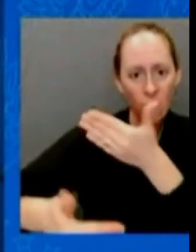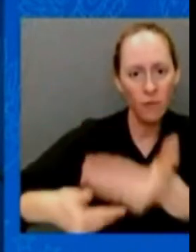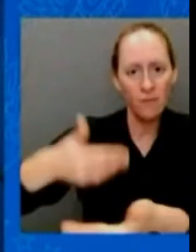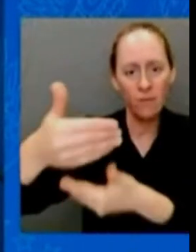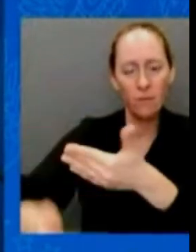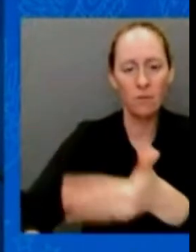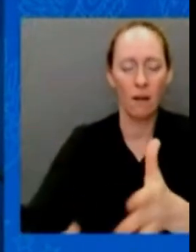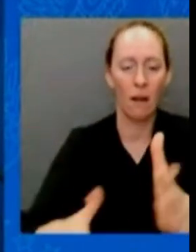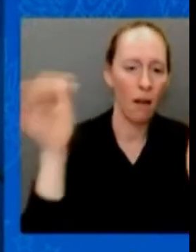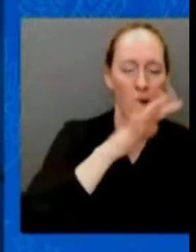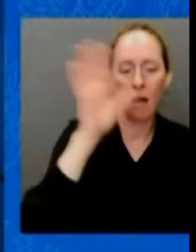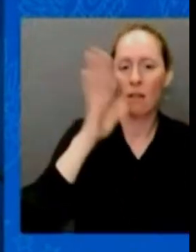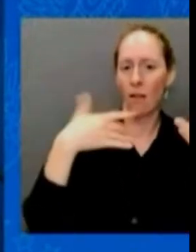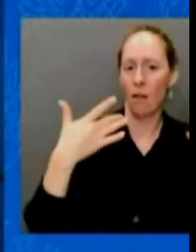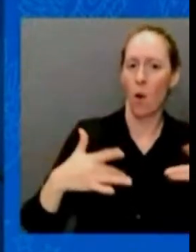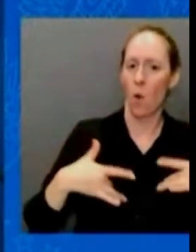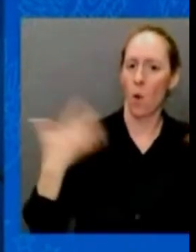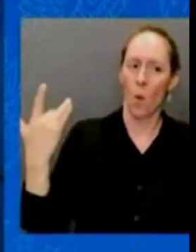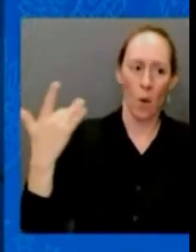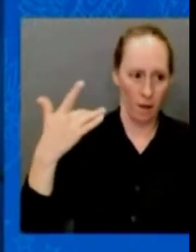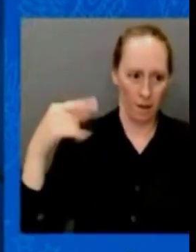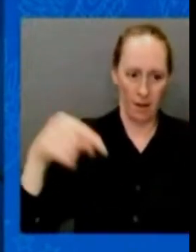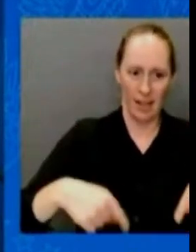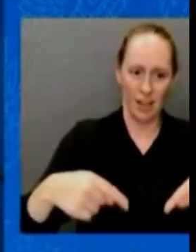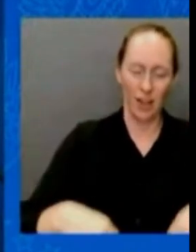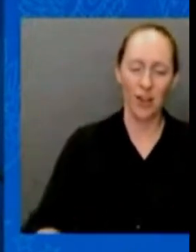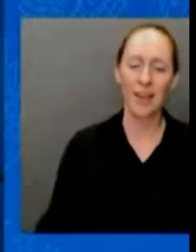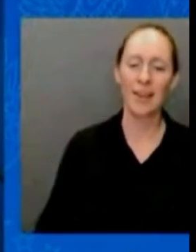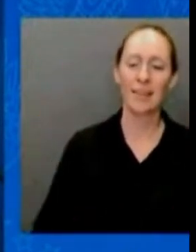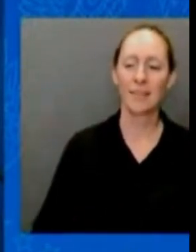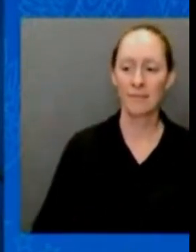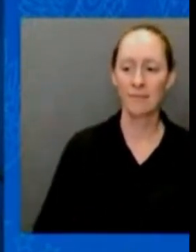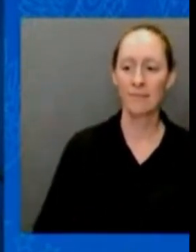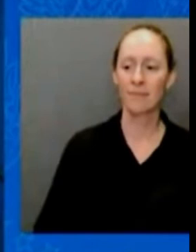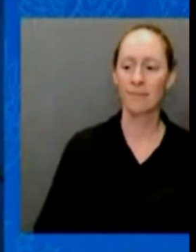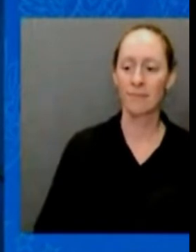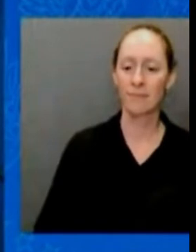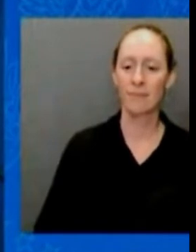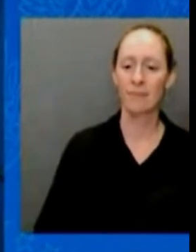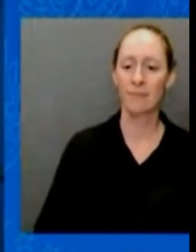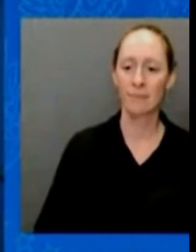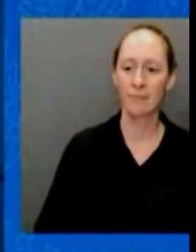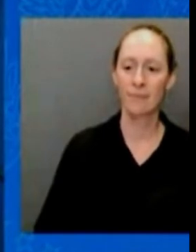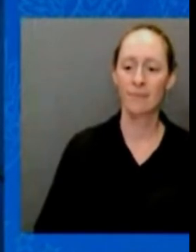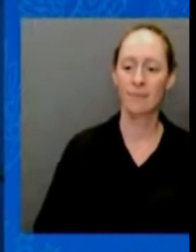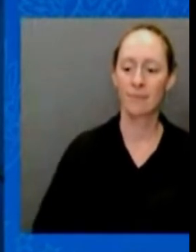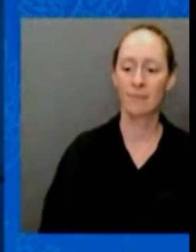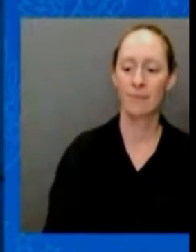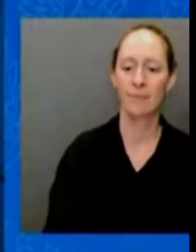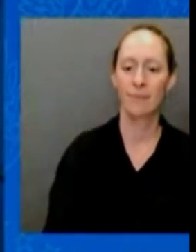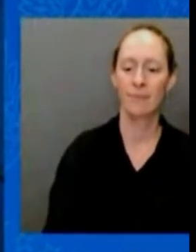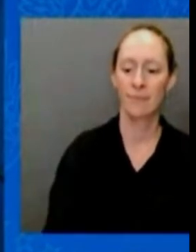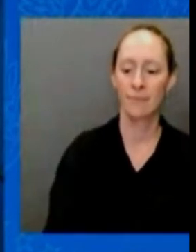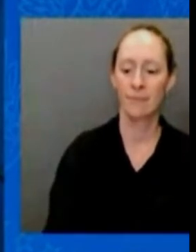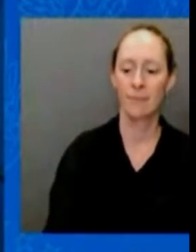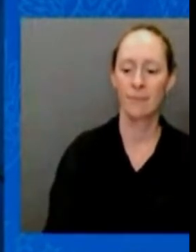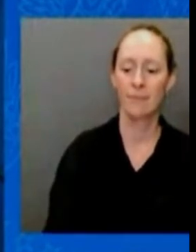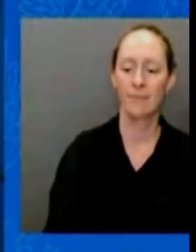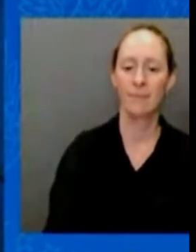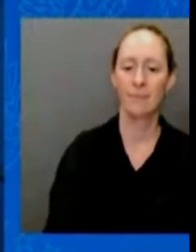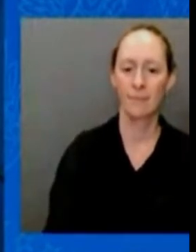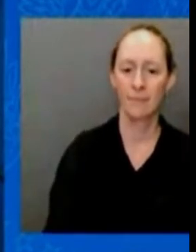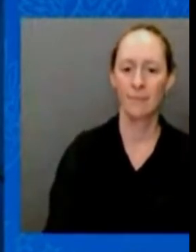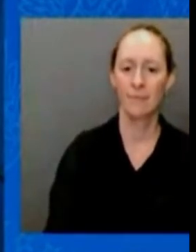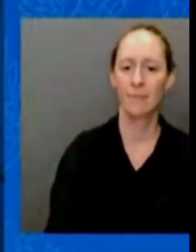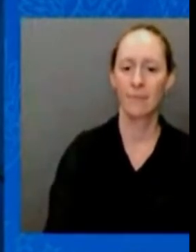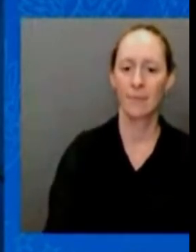And as the governor said, more companies will come. They will want to be part of this ecosystem. They will want to be part of this energy. They will